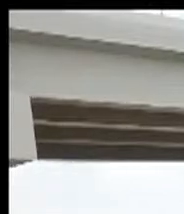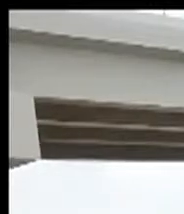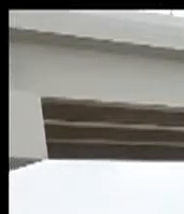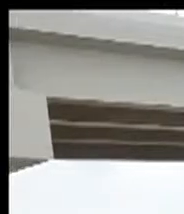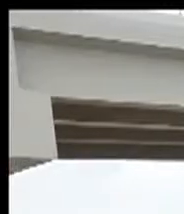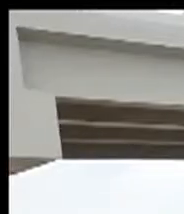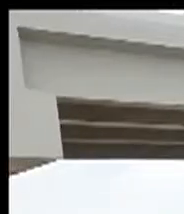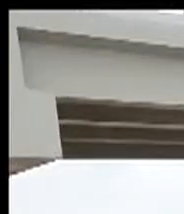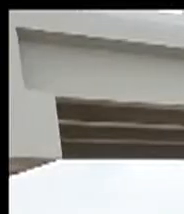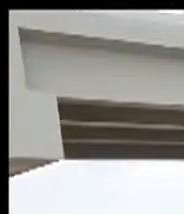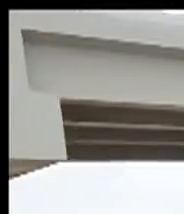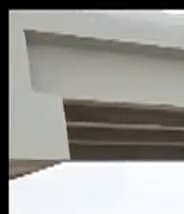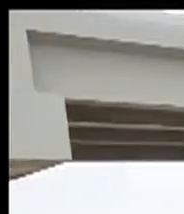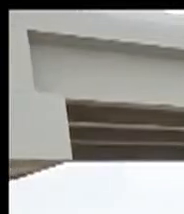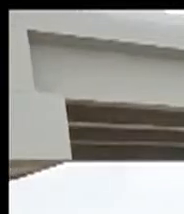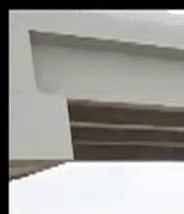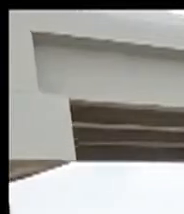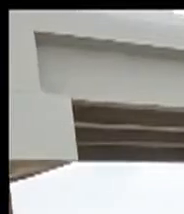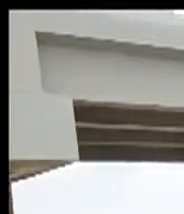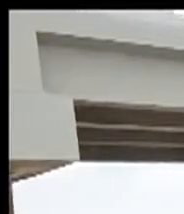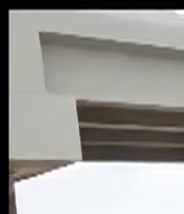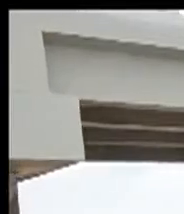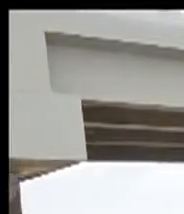be, 'cause we can see.